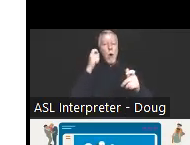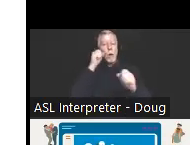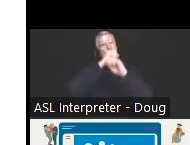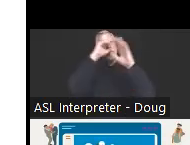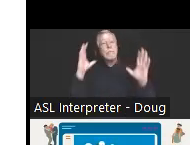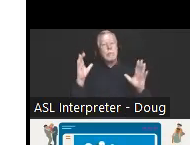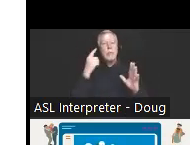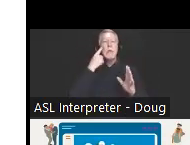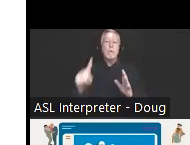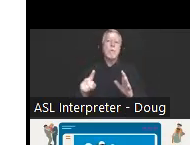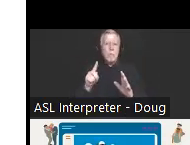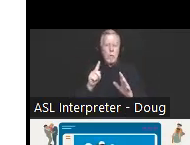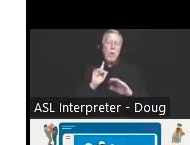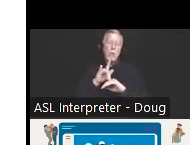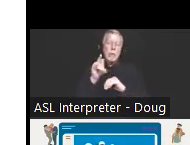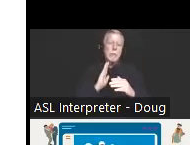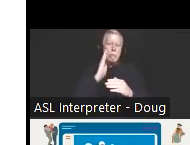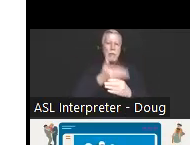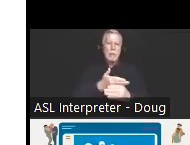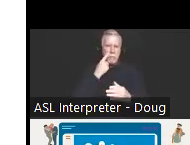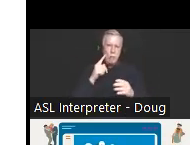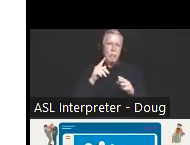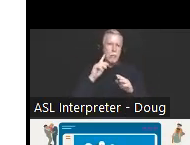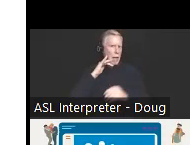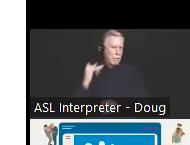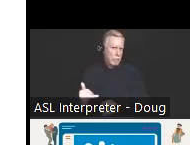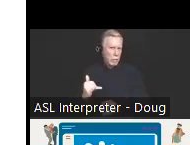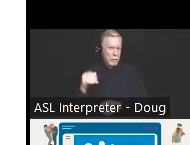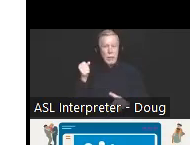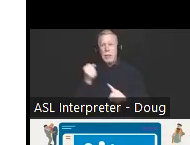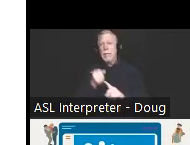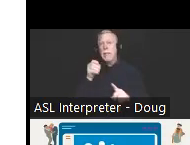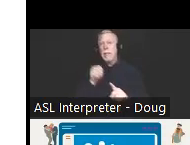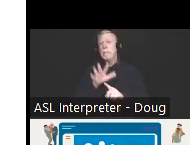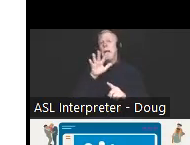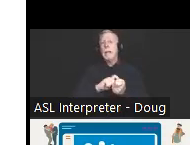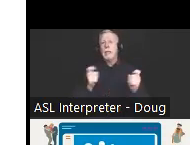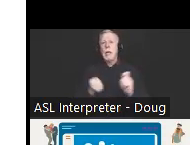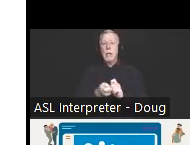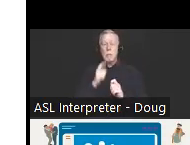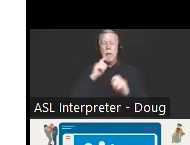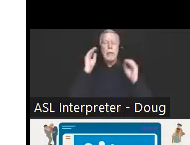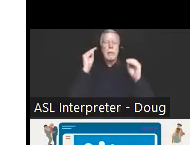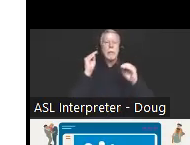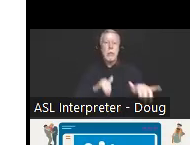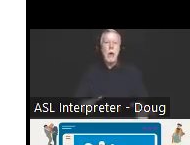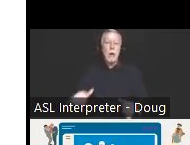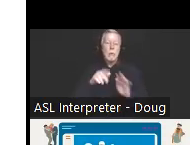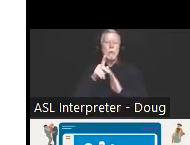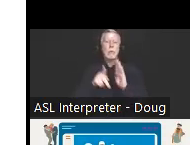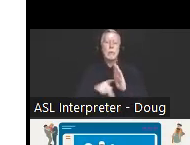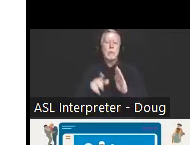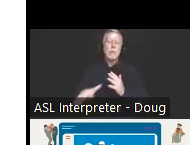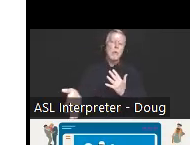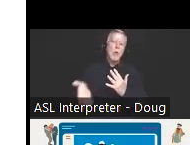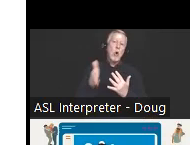early intervention for California, impact change by teaching common principles across diverse agencies through webinars